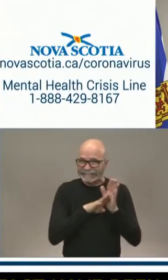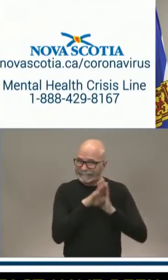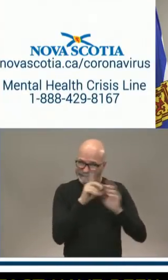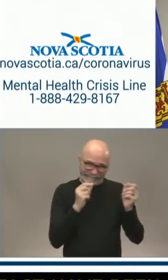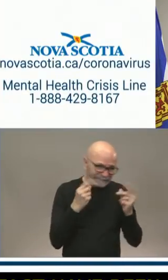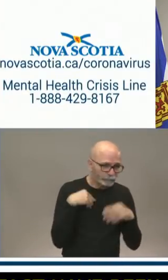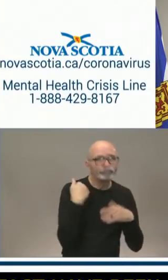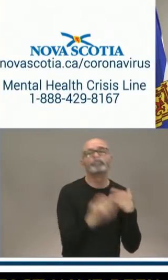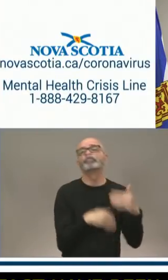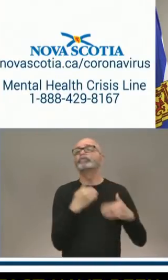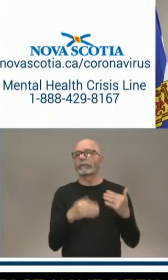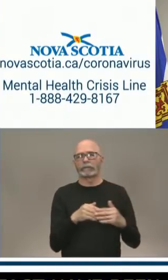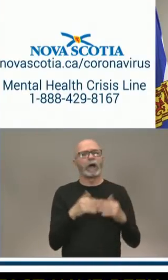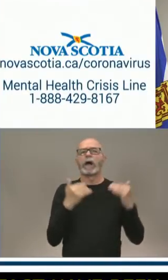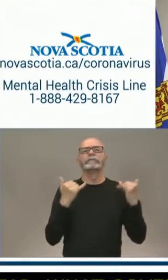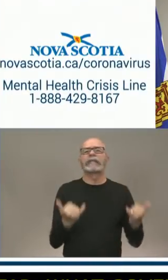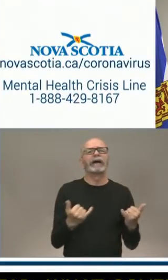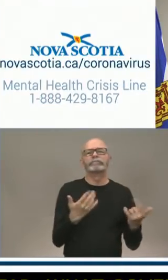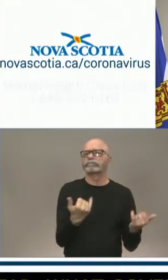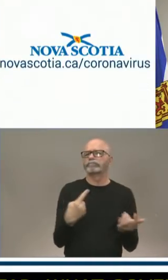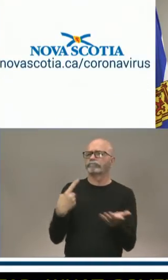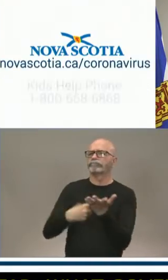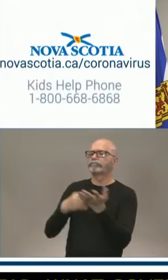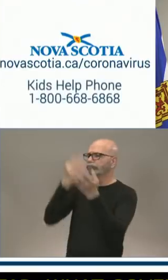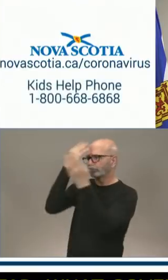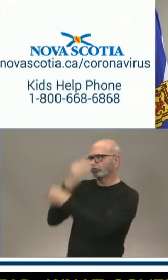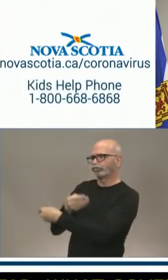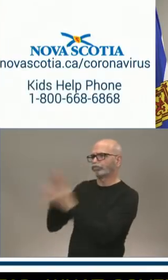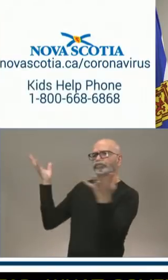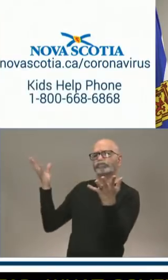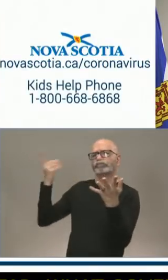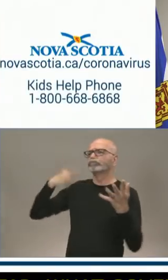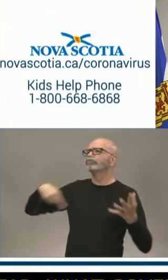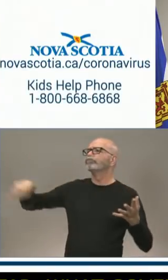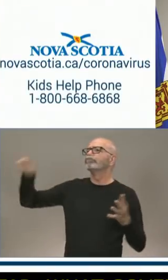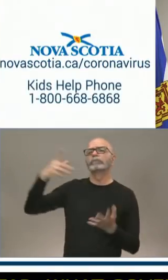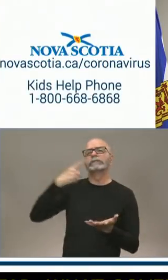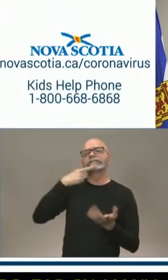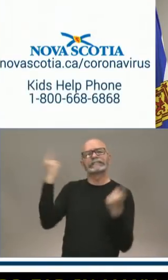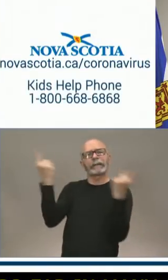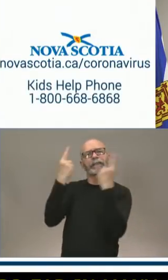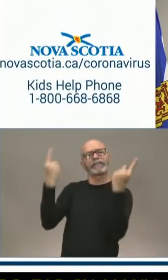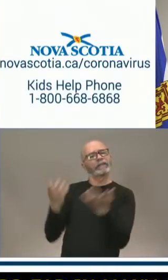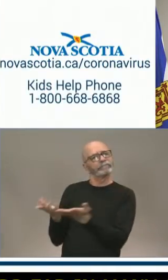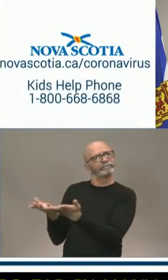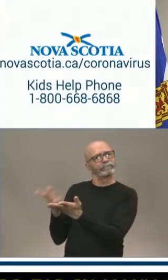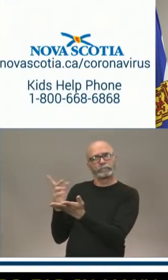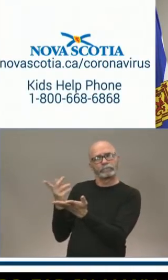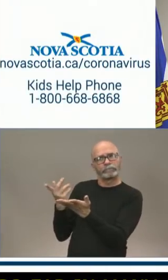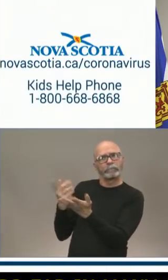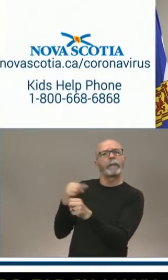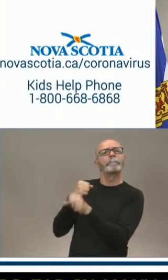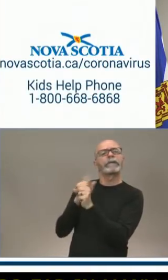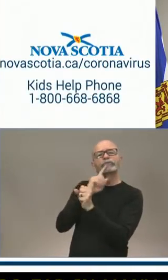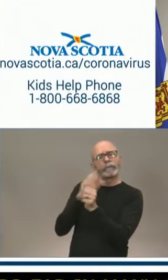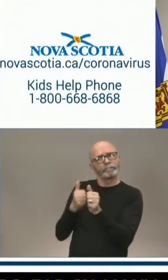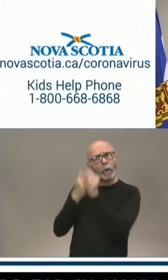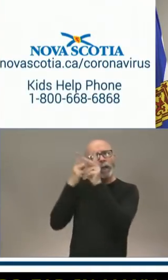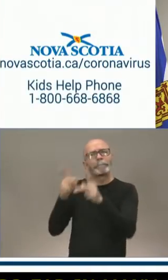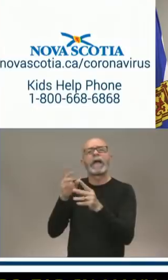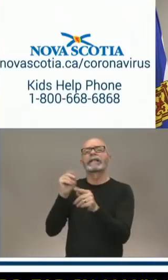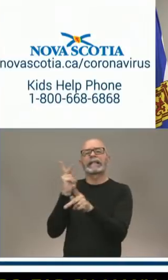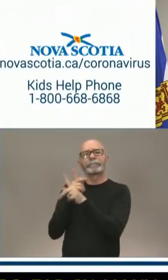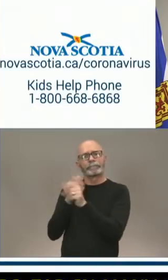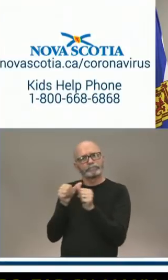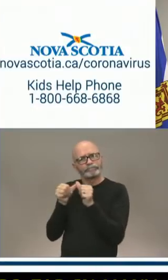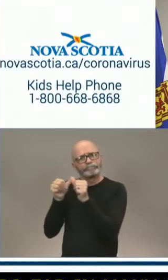your message to them is about what you're ready to do in terms of being able to help them continue to survive